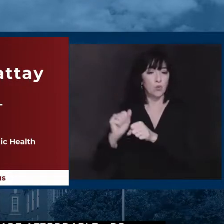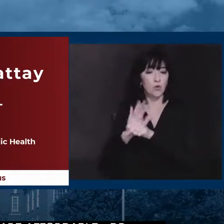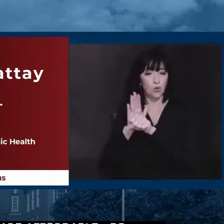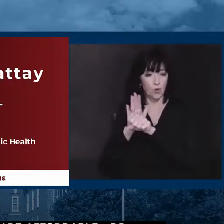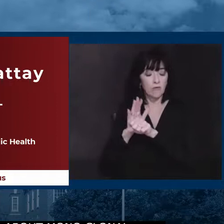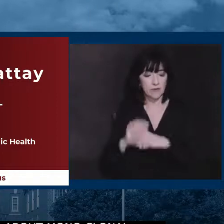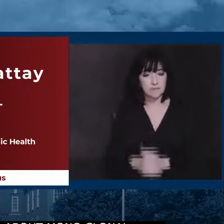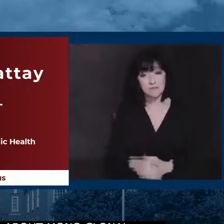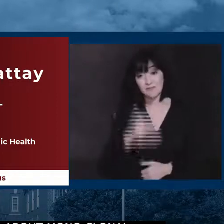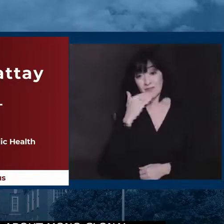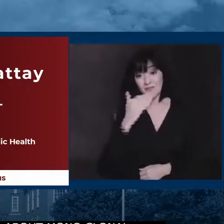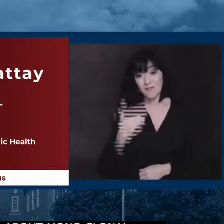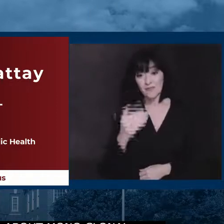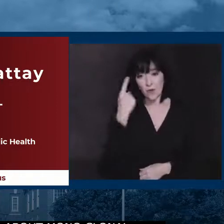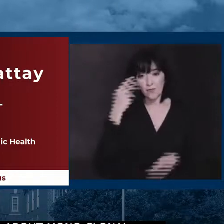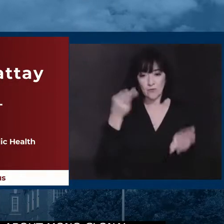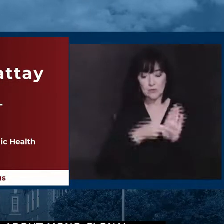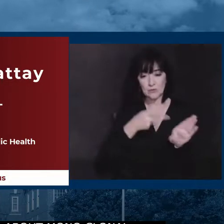again.